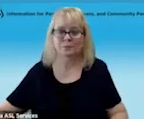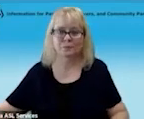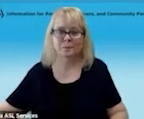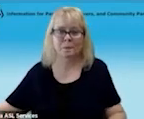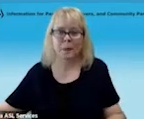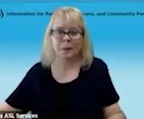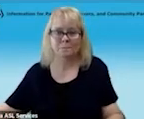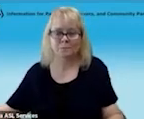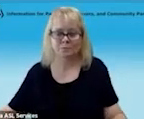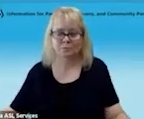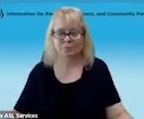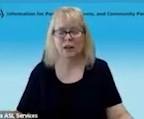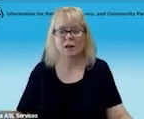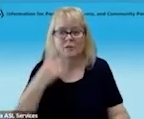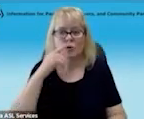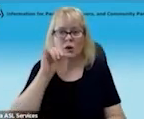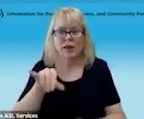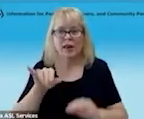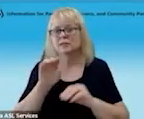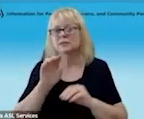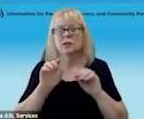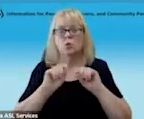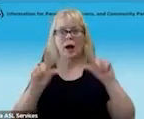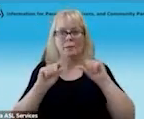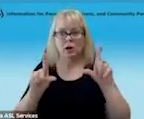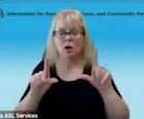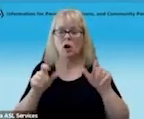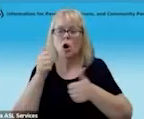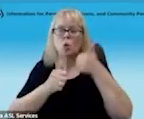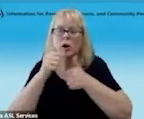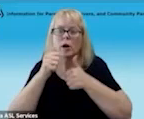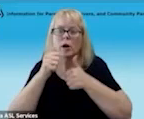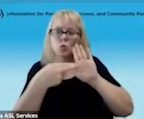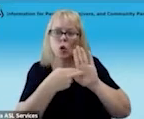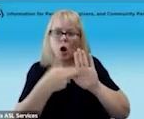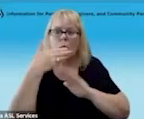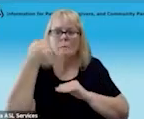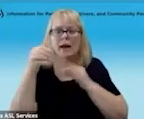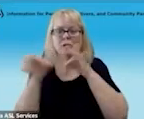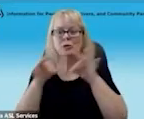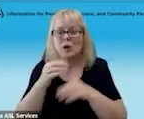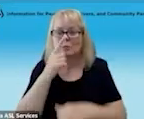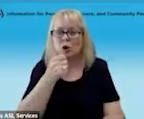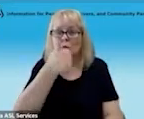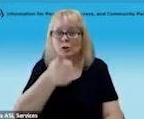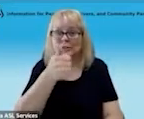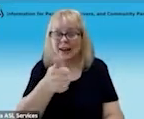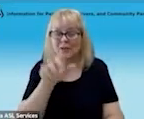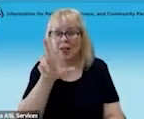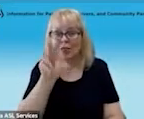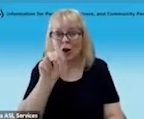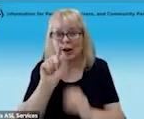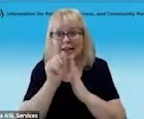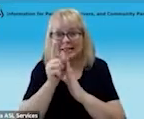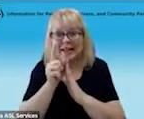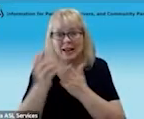computer, cell phone, or other device. Be ready for our poll question number two. In relation